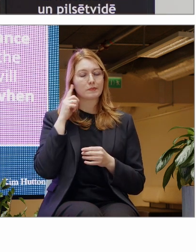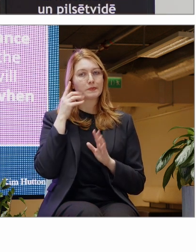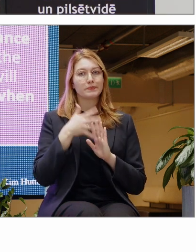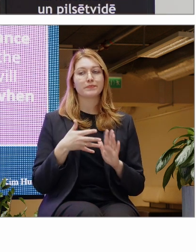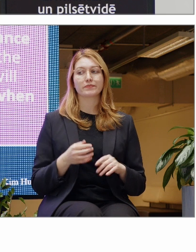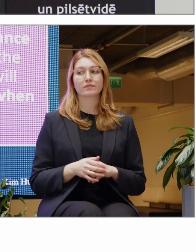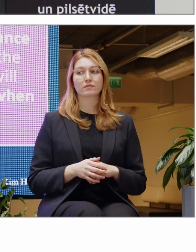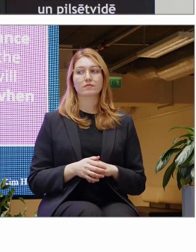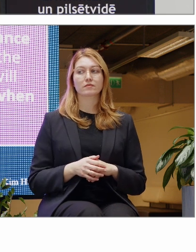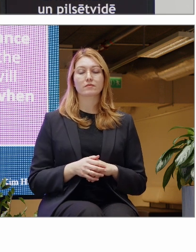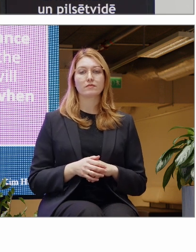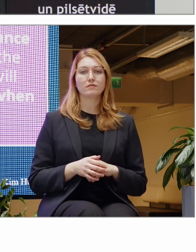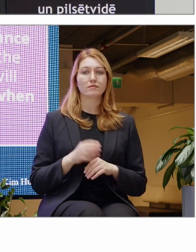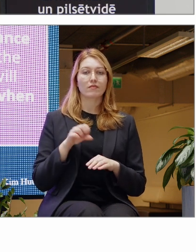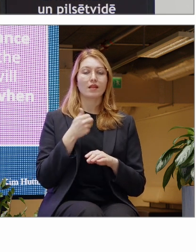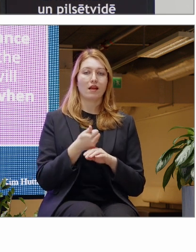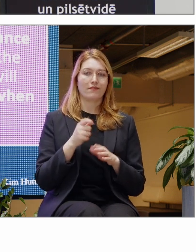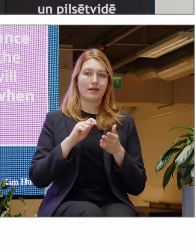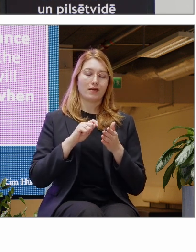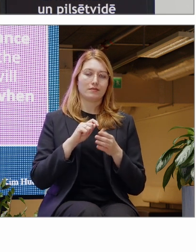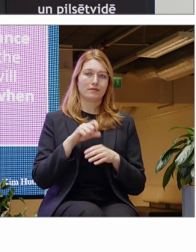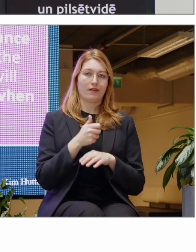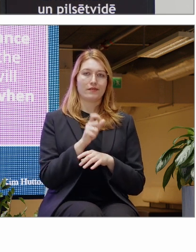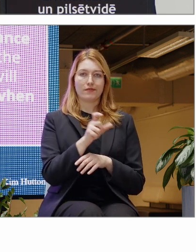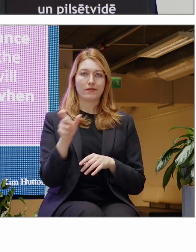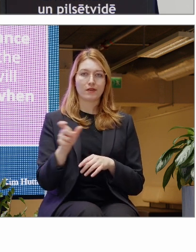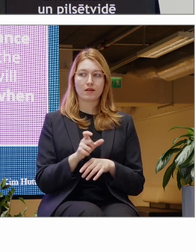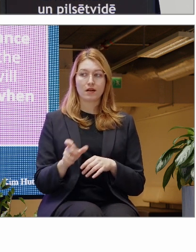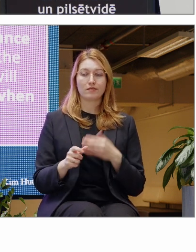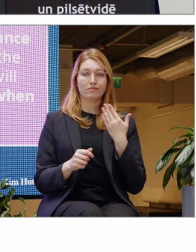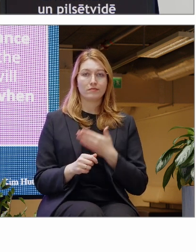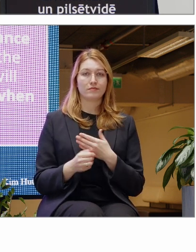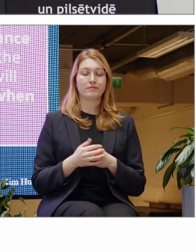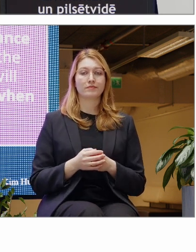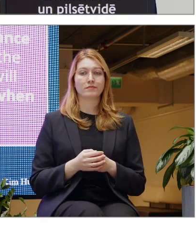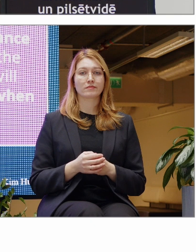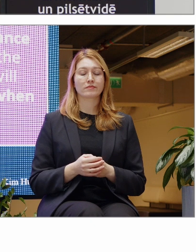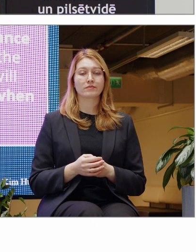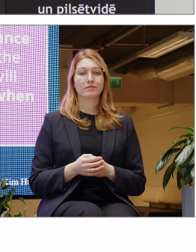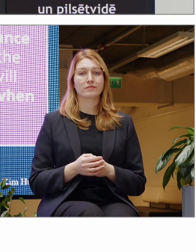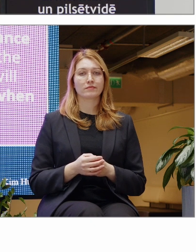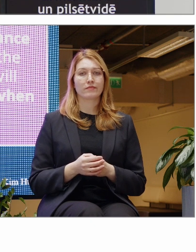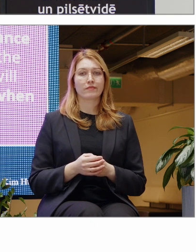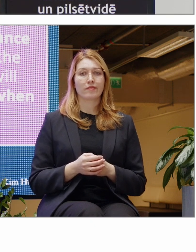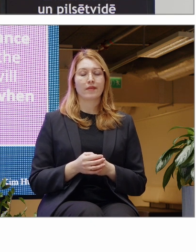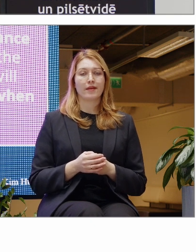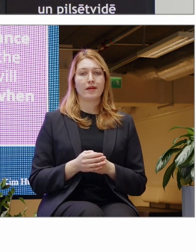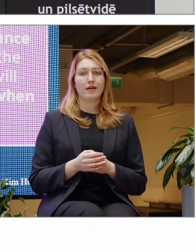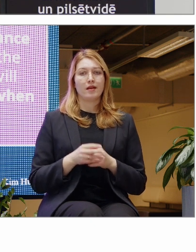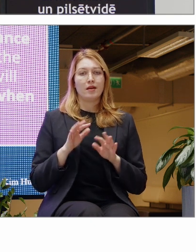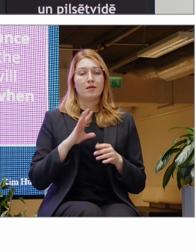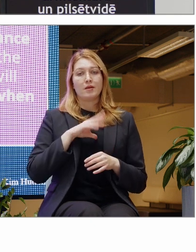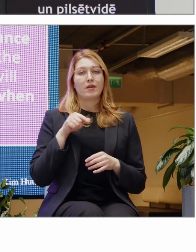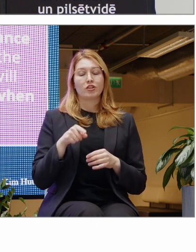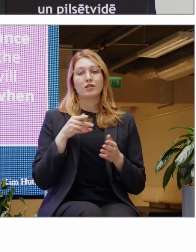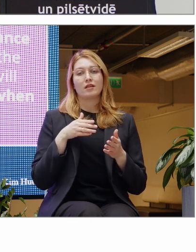These were some of the key quotes. Again, I won't read them all out for you because I think you're going to get the slide pack. But they were saying, after this